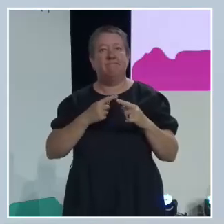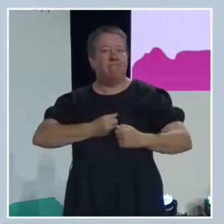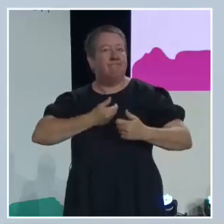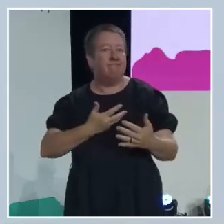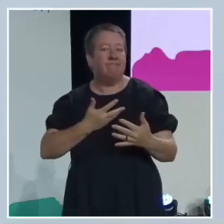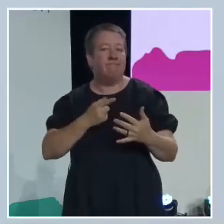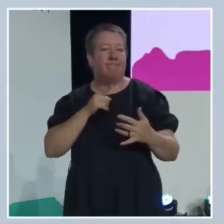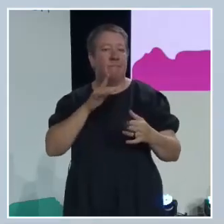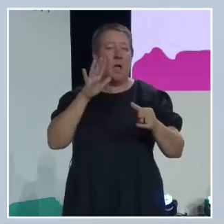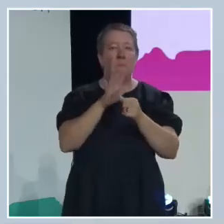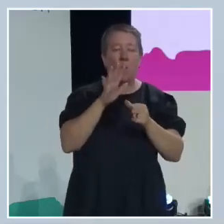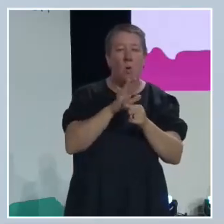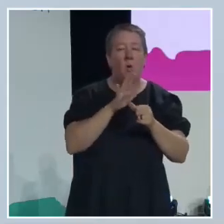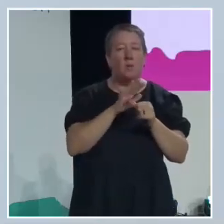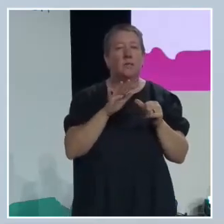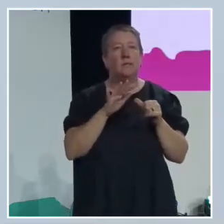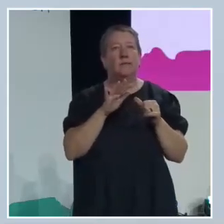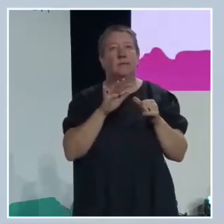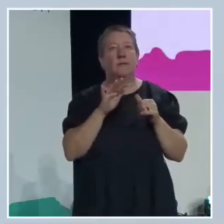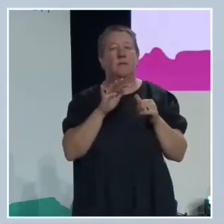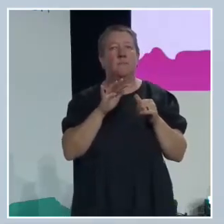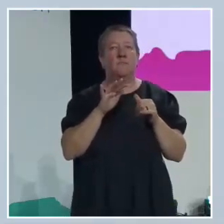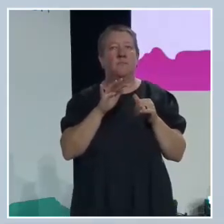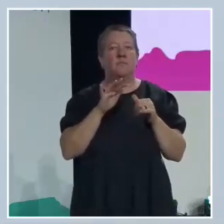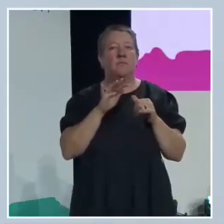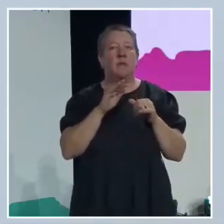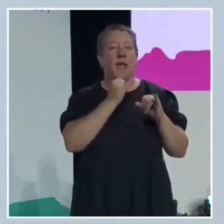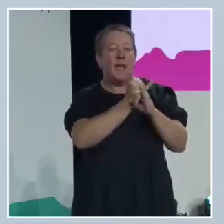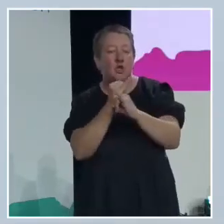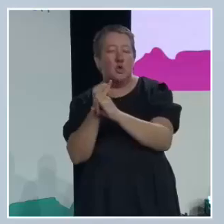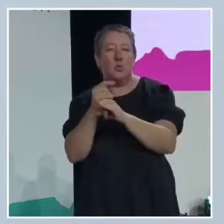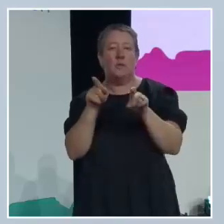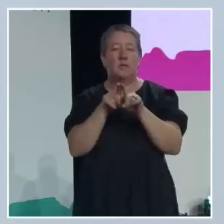it is to base the institutions and policies